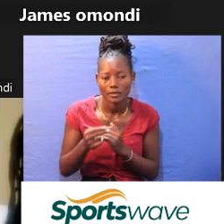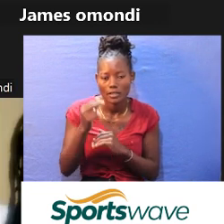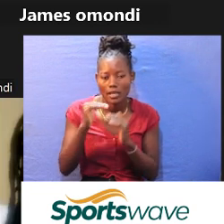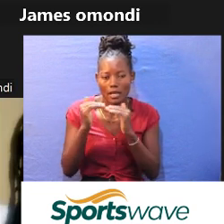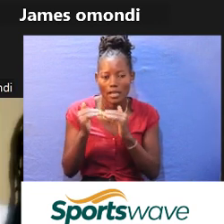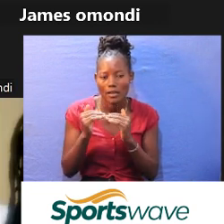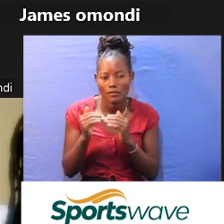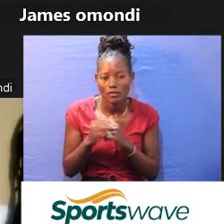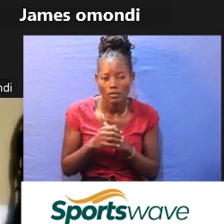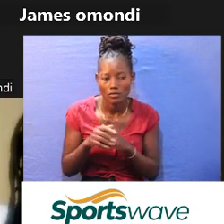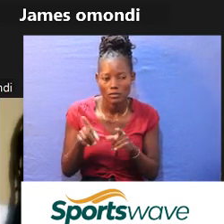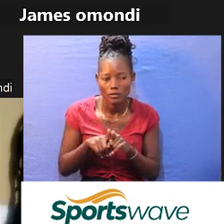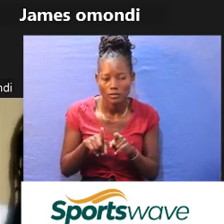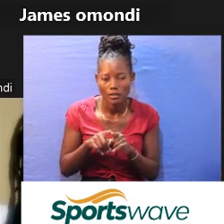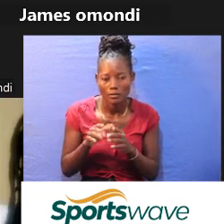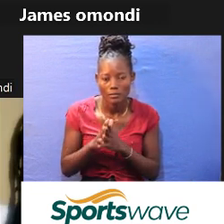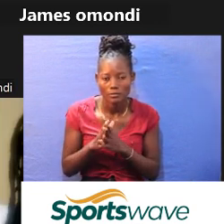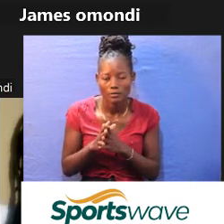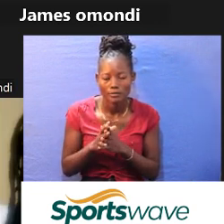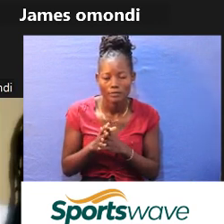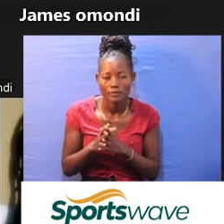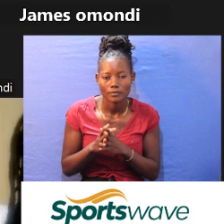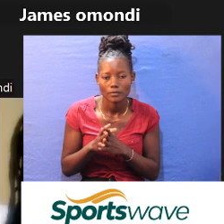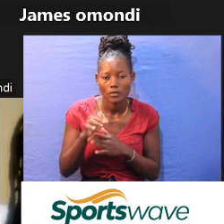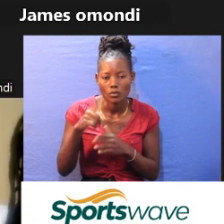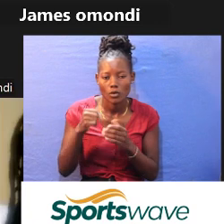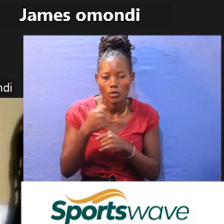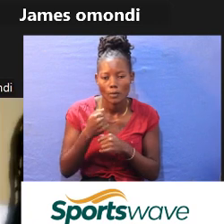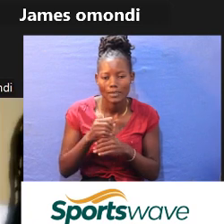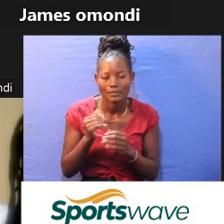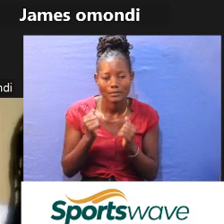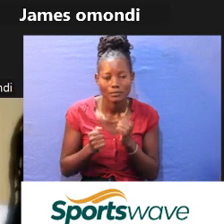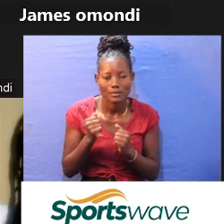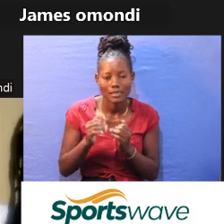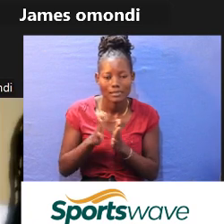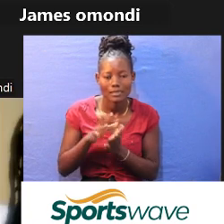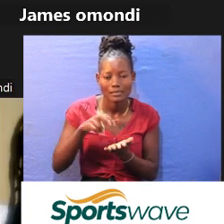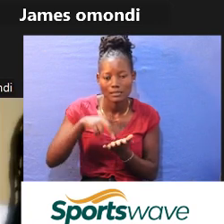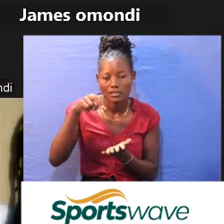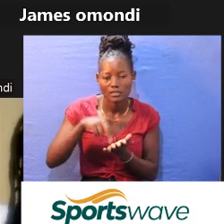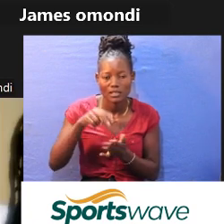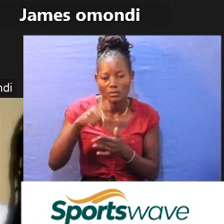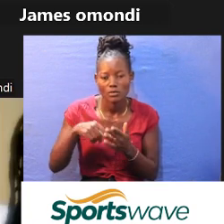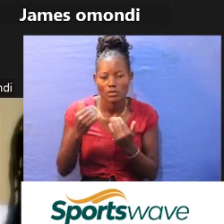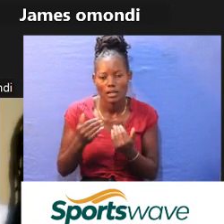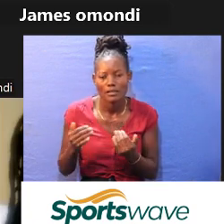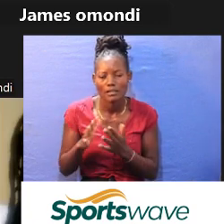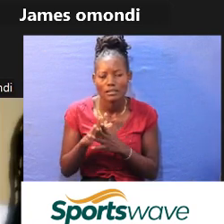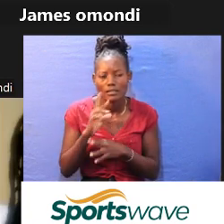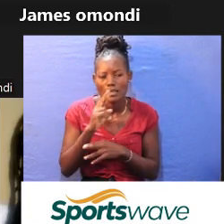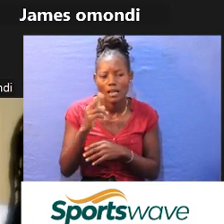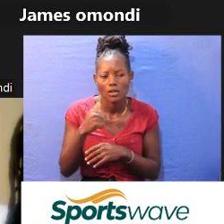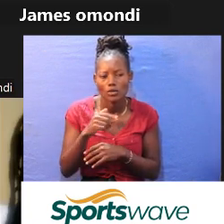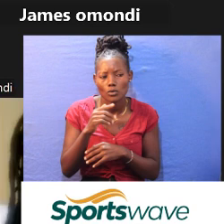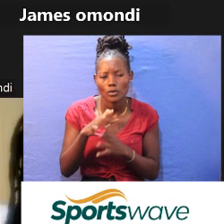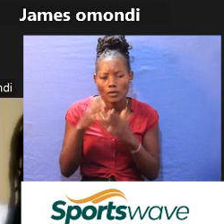other words, if we could look into his engine, what makes him run and jump, what things are we looking for?